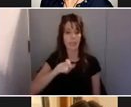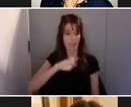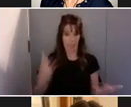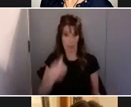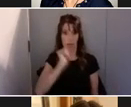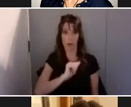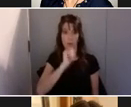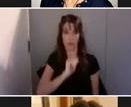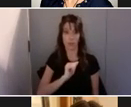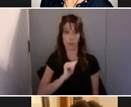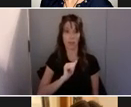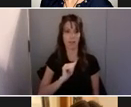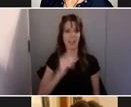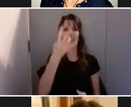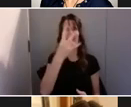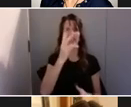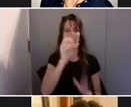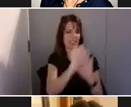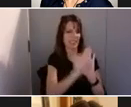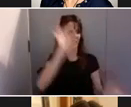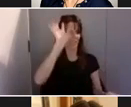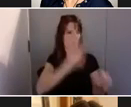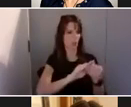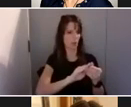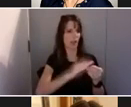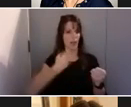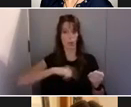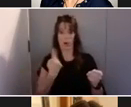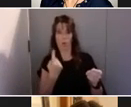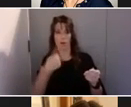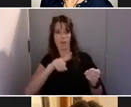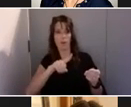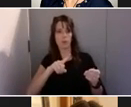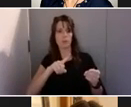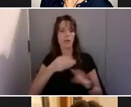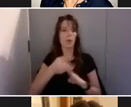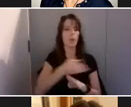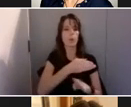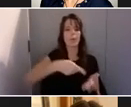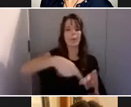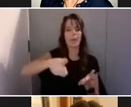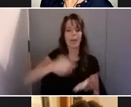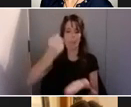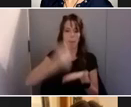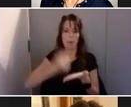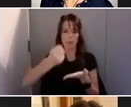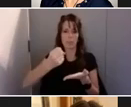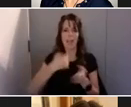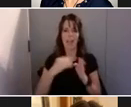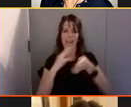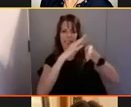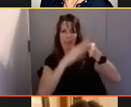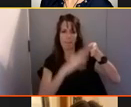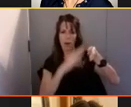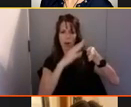of 17 states that gives you prepaid postage. It has a barcode on it that tracks